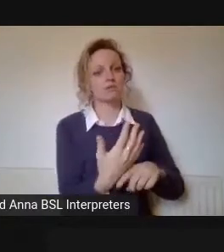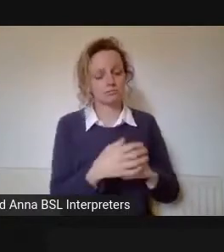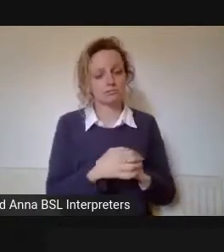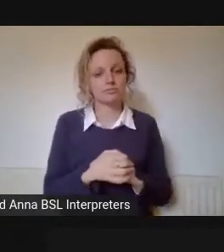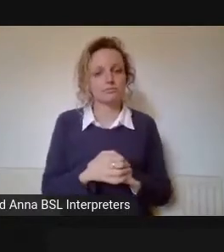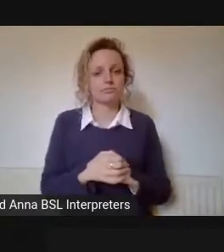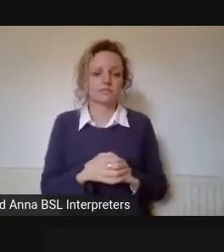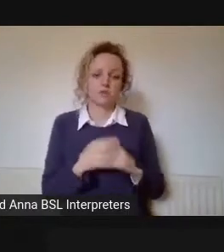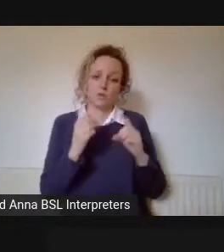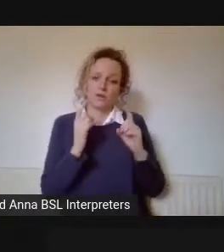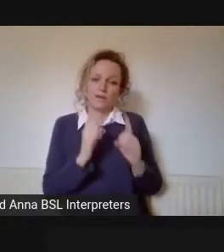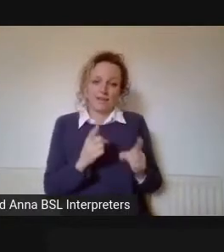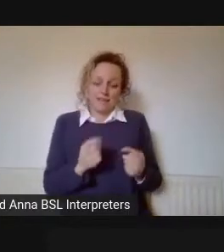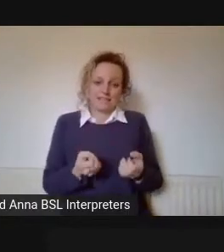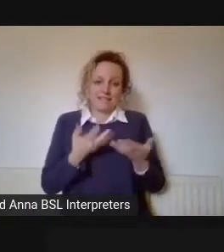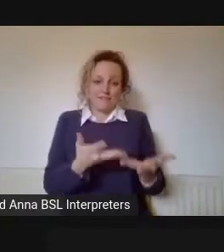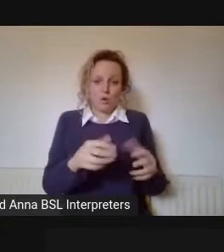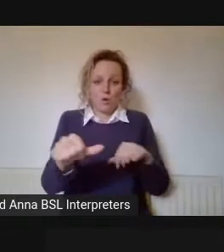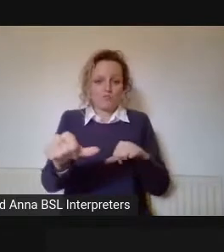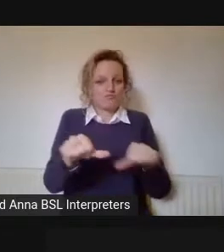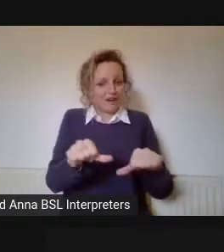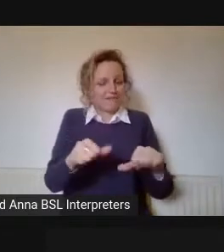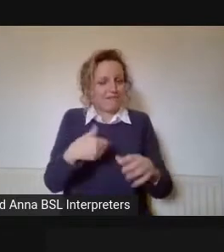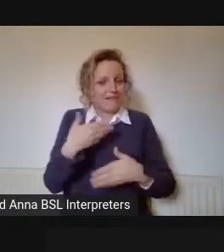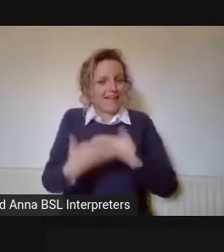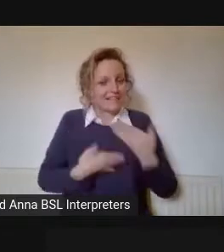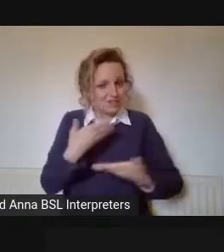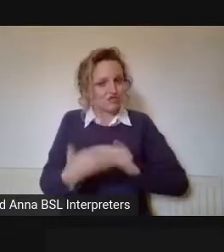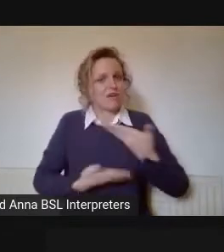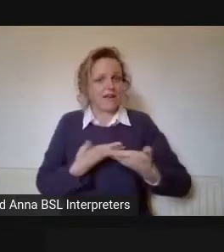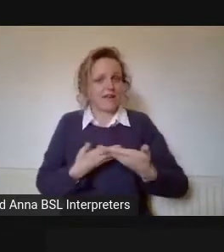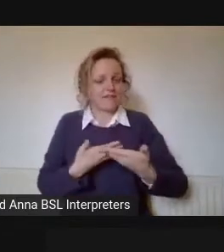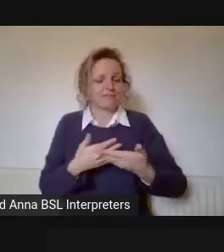That's to give you a very brief history of that. Yes.